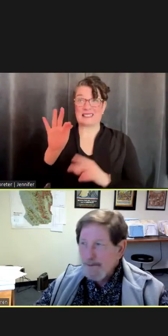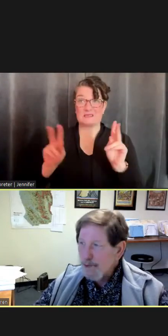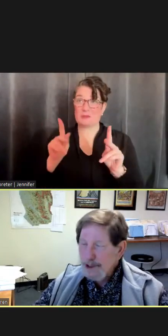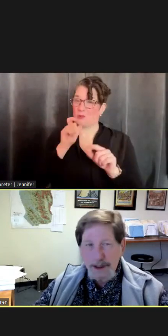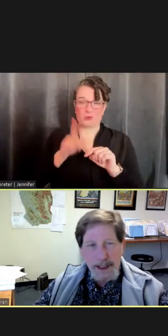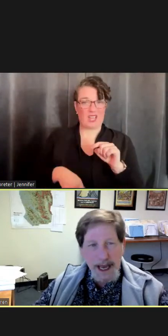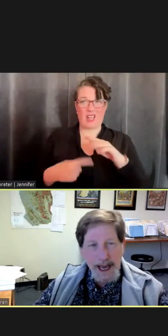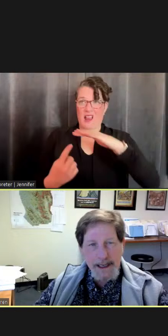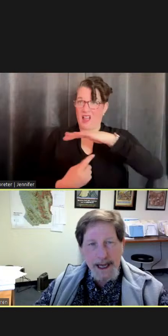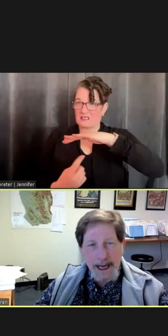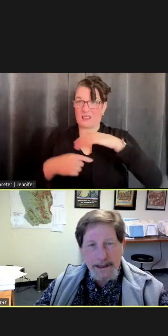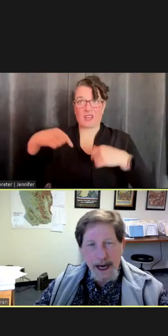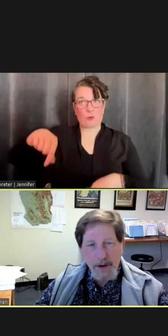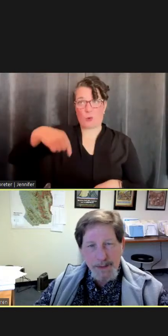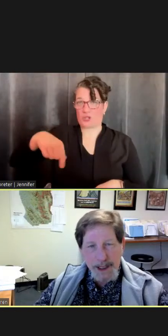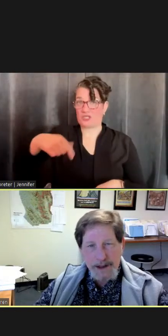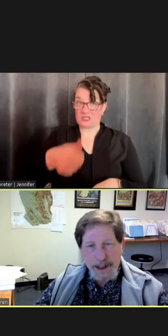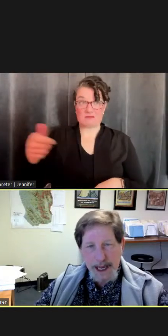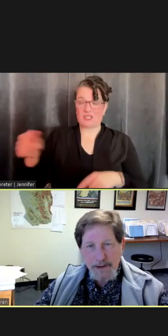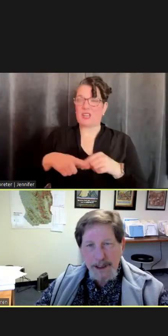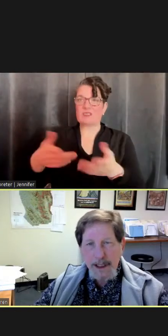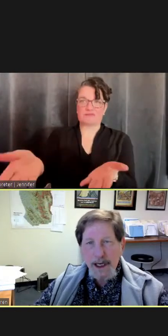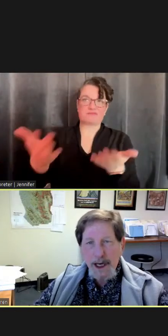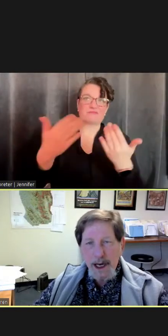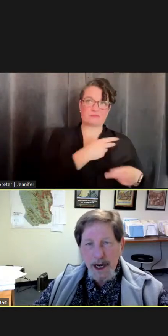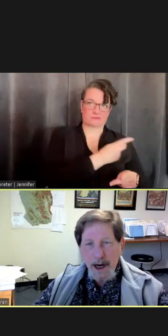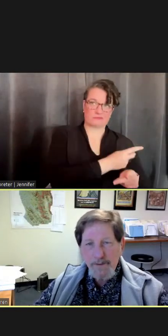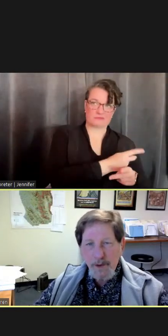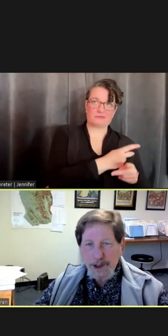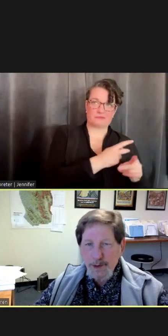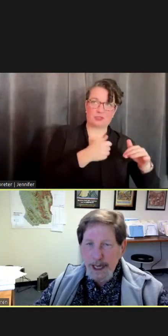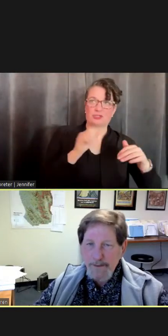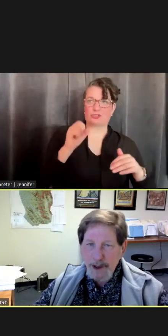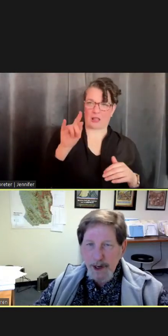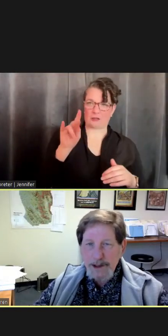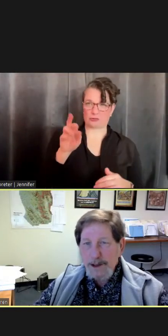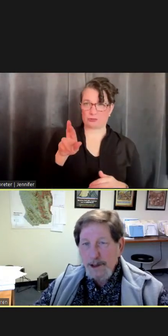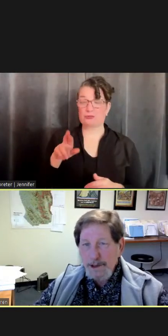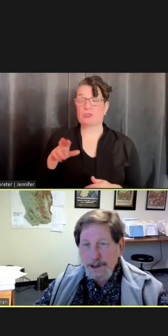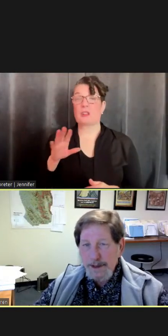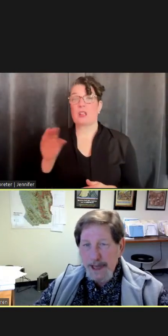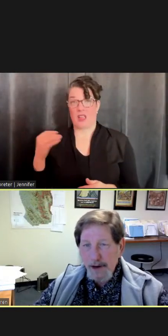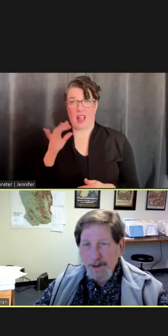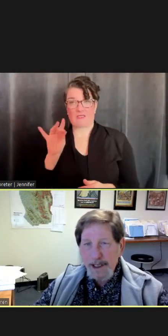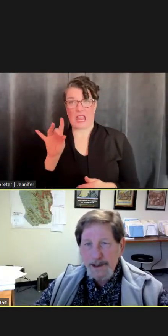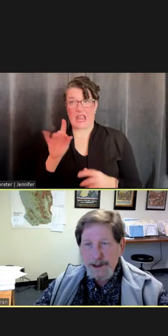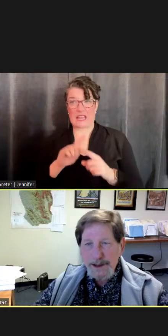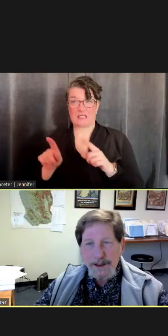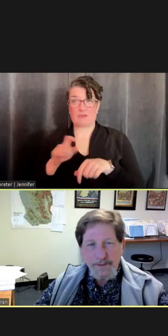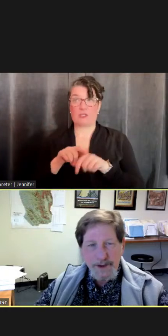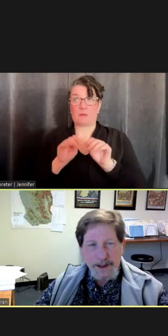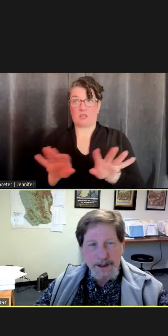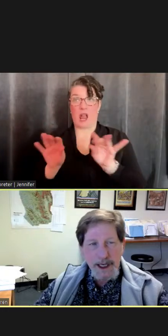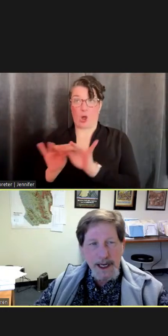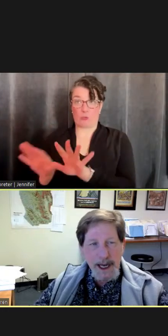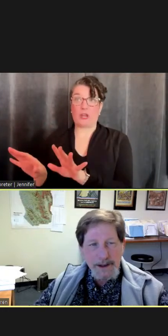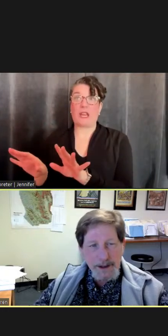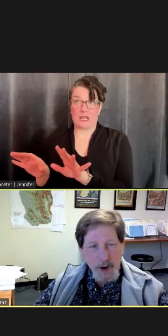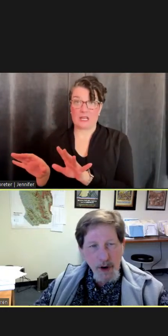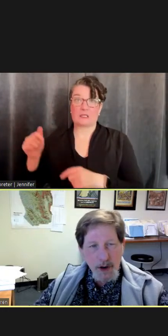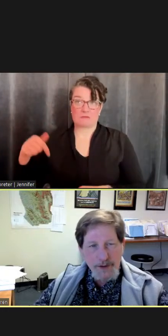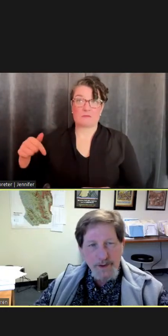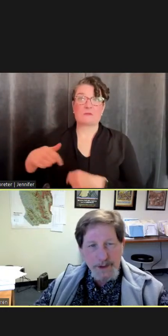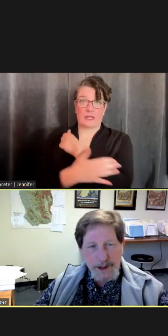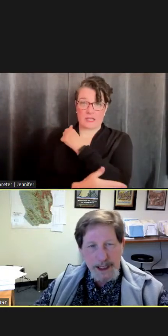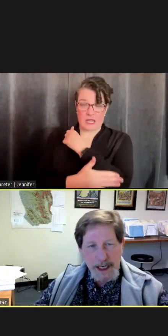we have recently had 8 outbreaks in the county, for which we have requested and received outbreak assistance visits and